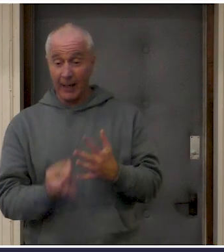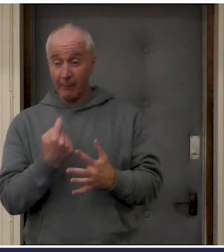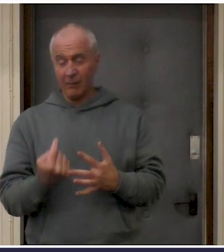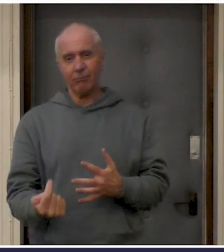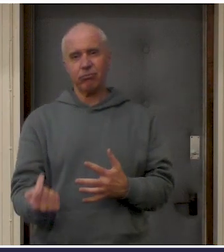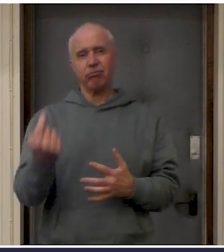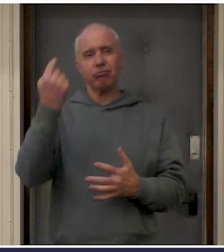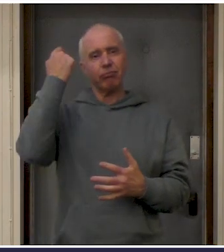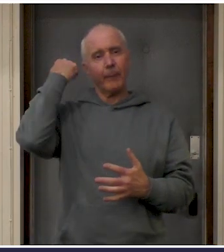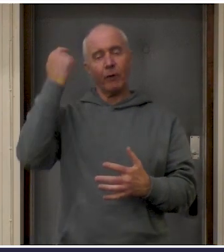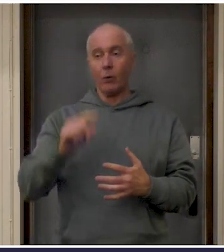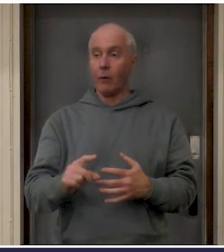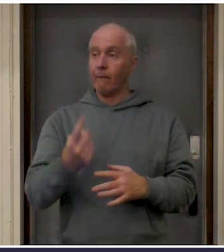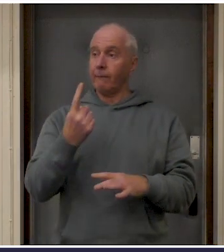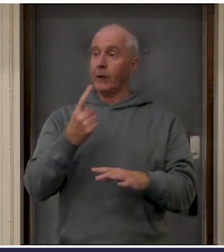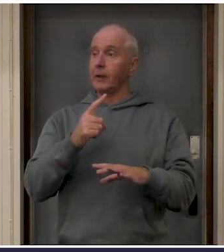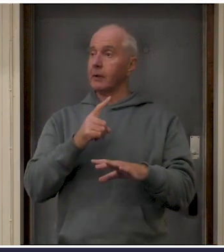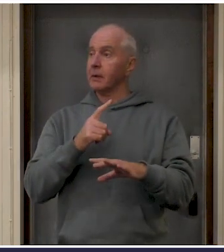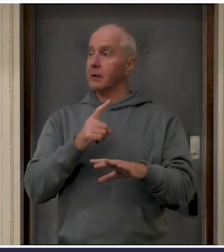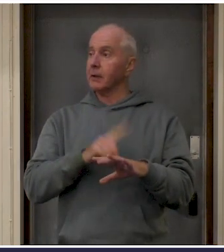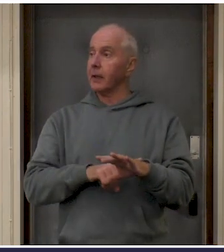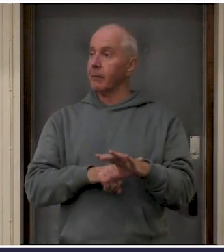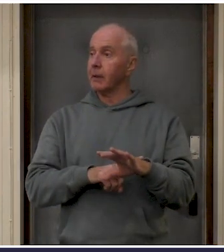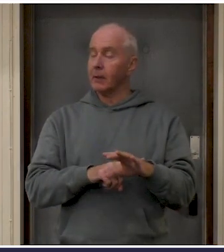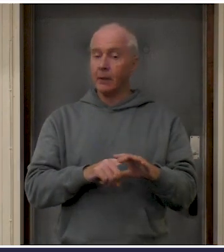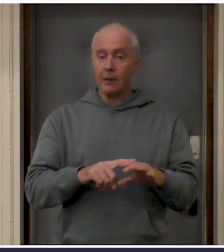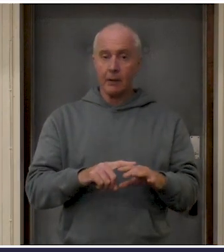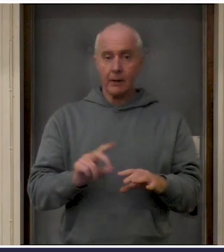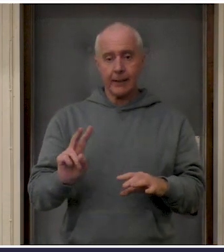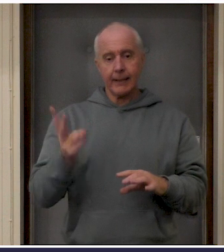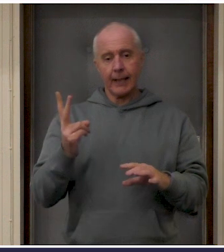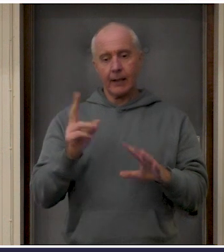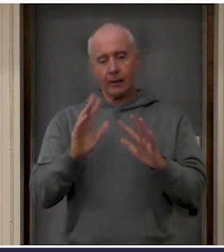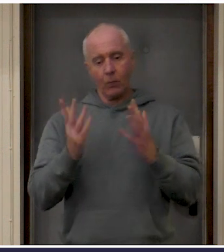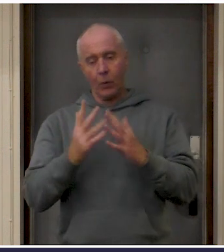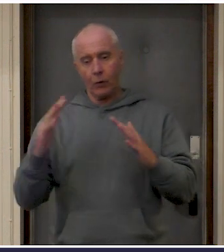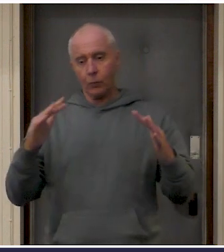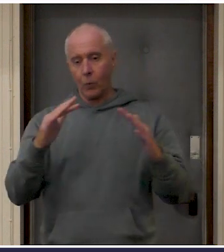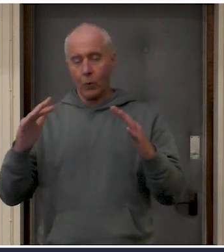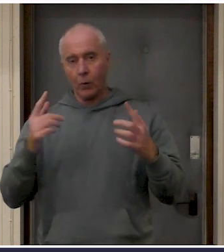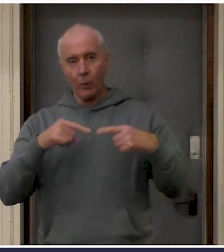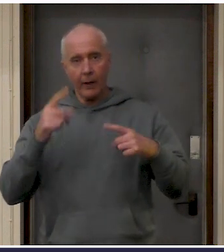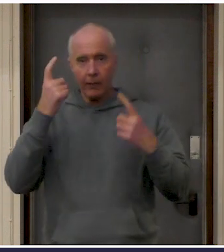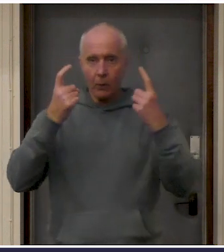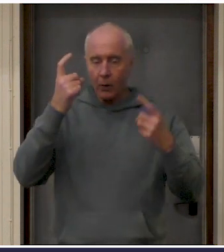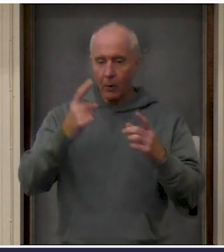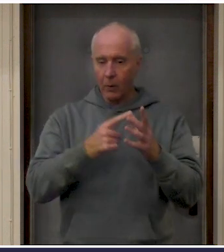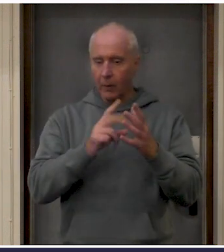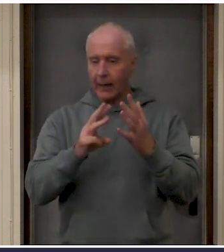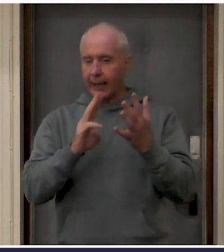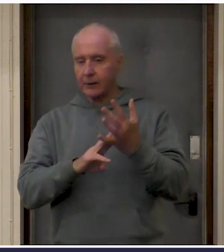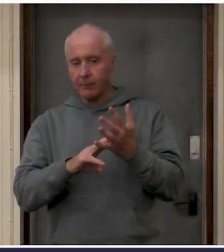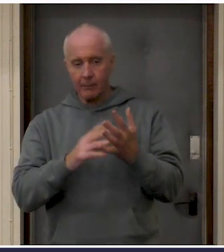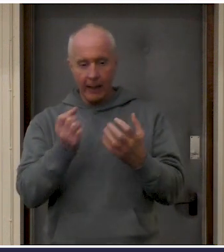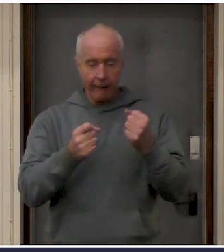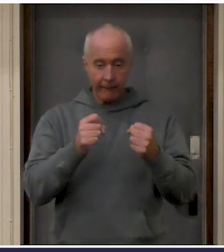technology. So the first time was straight after the Second World War. We'd harnessed the power of the atom and